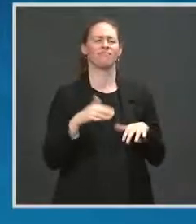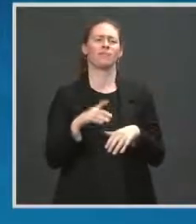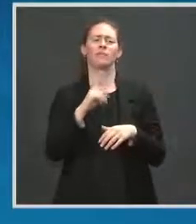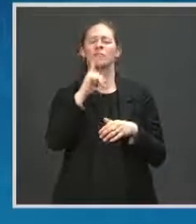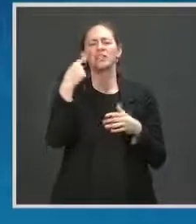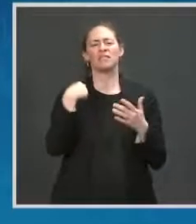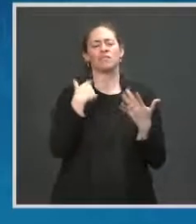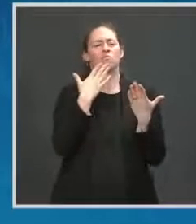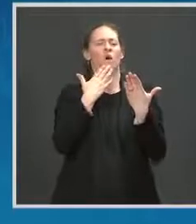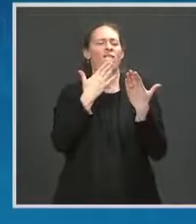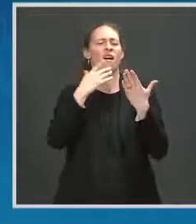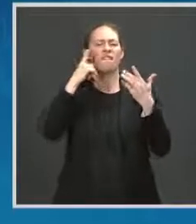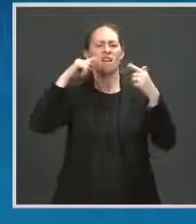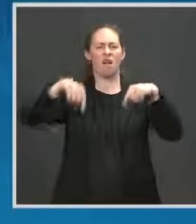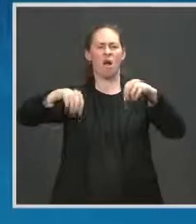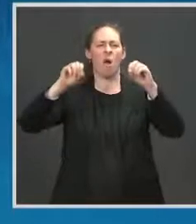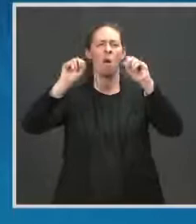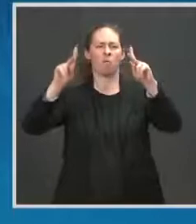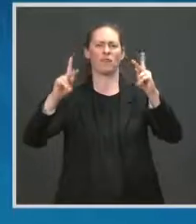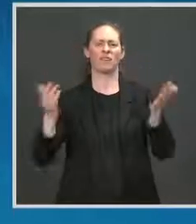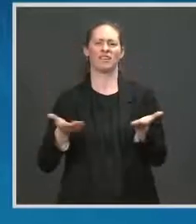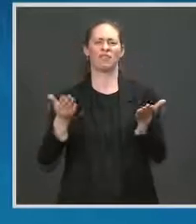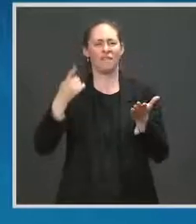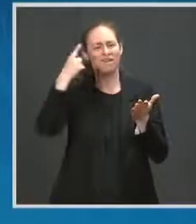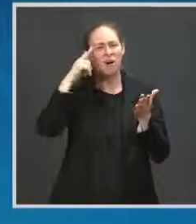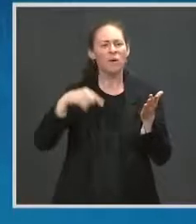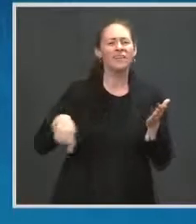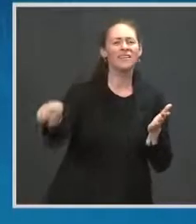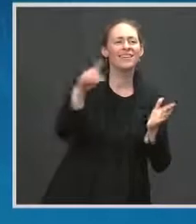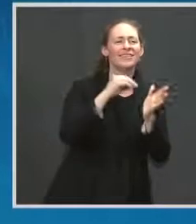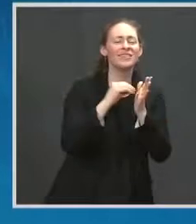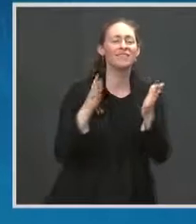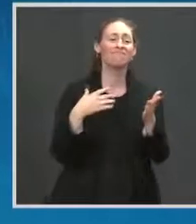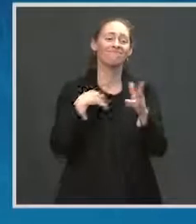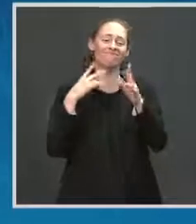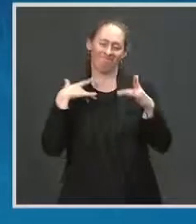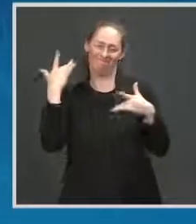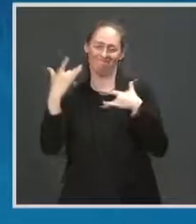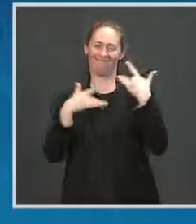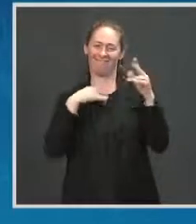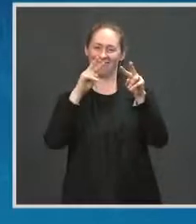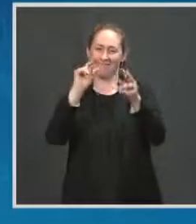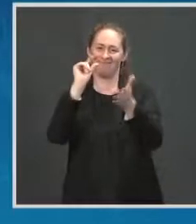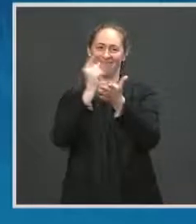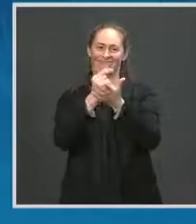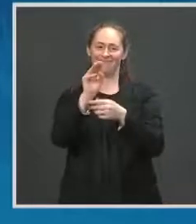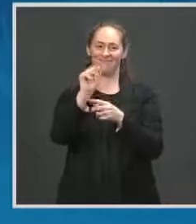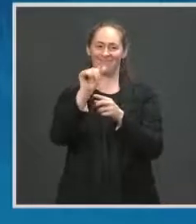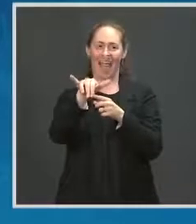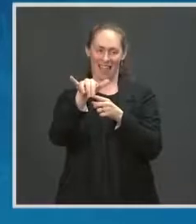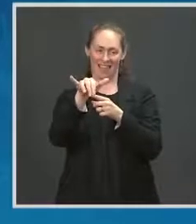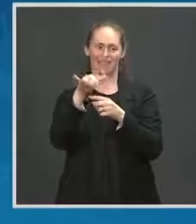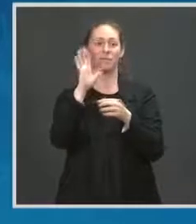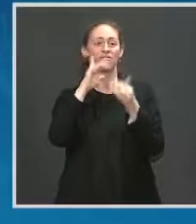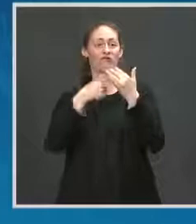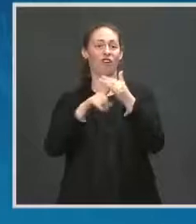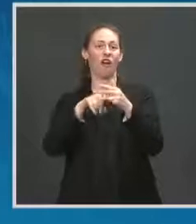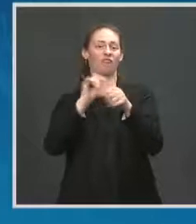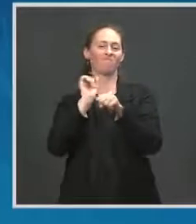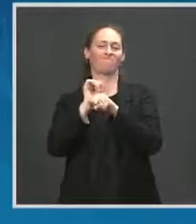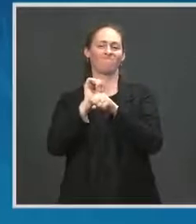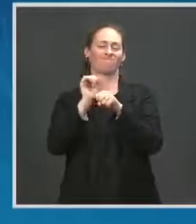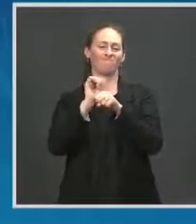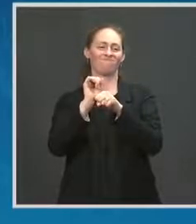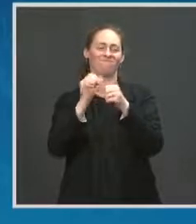have had as a student here and look forward to graduating in May and starting my career. There are a couple of